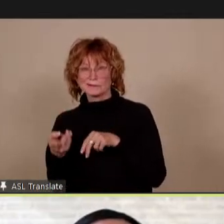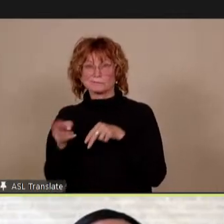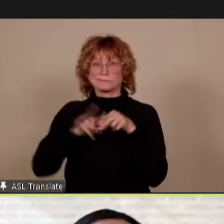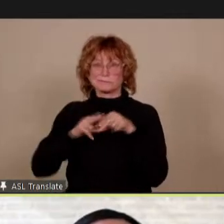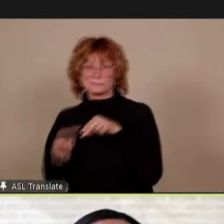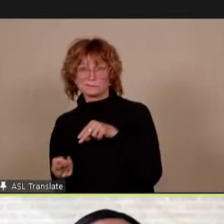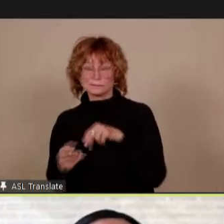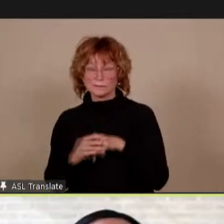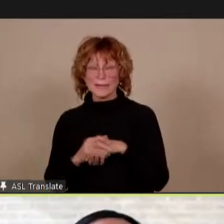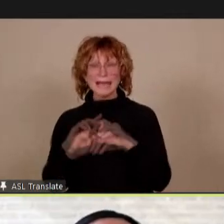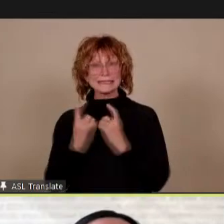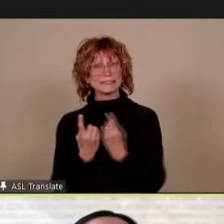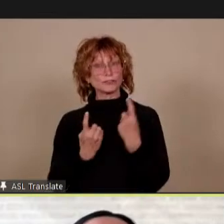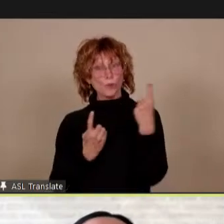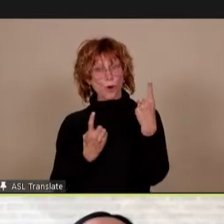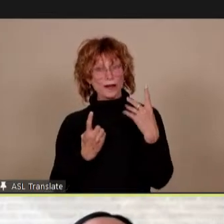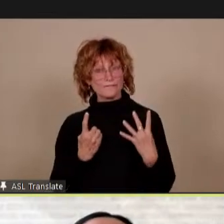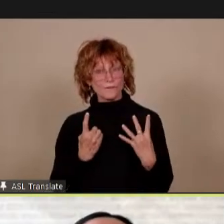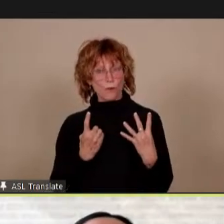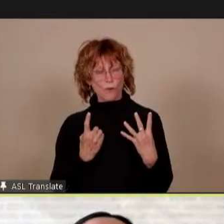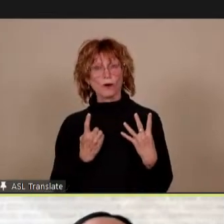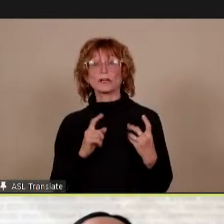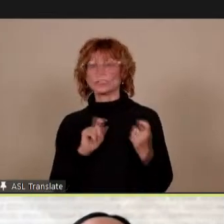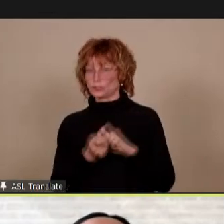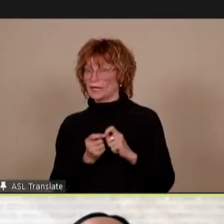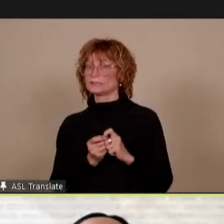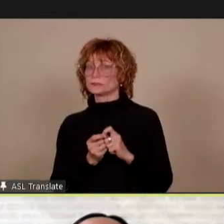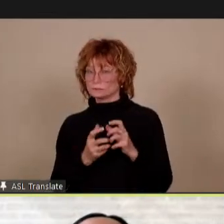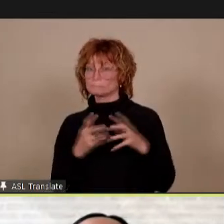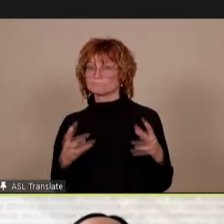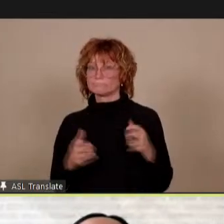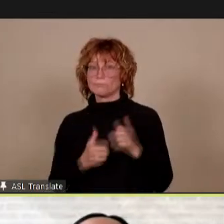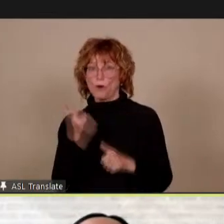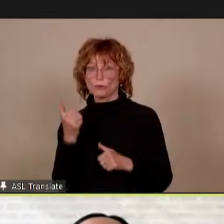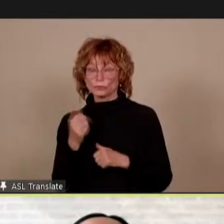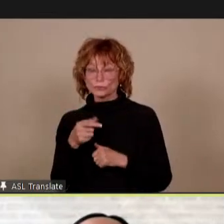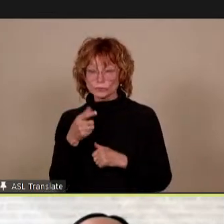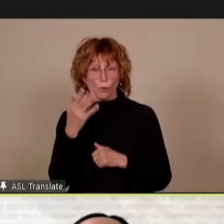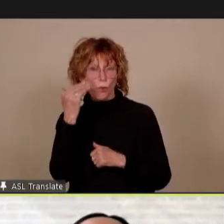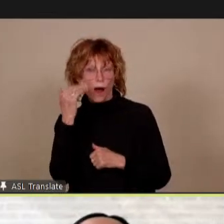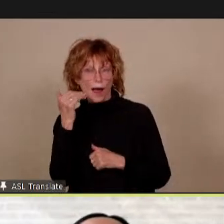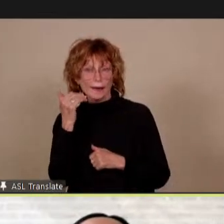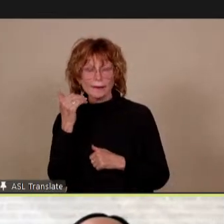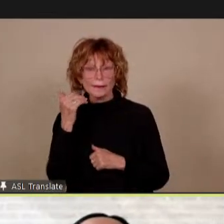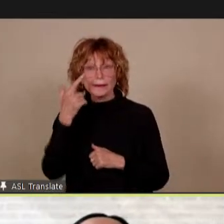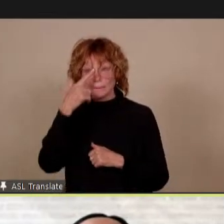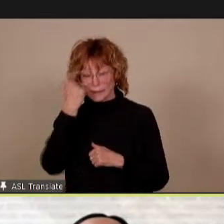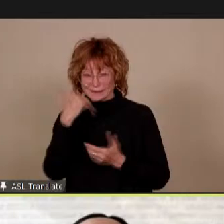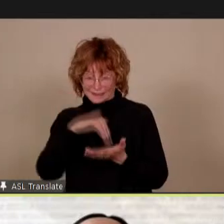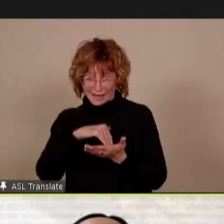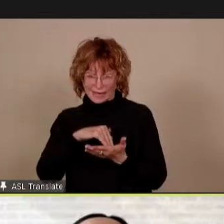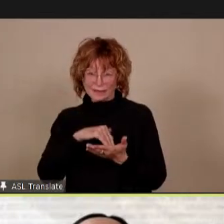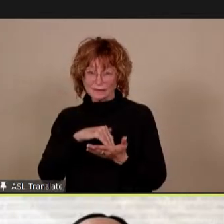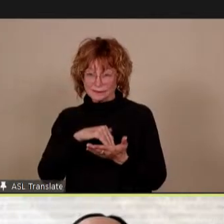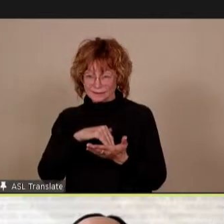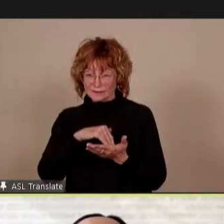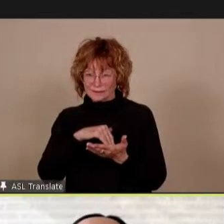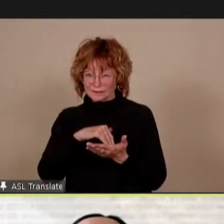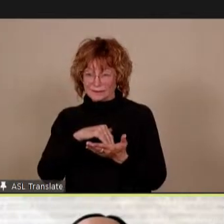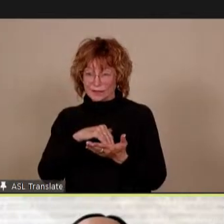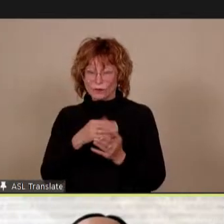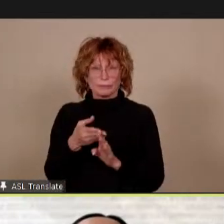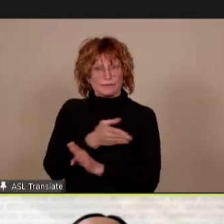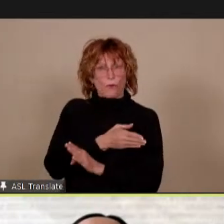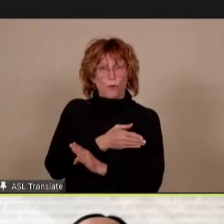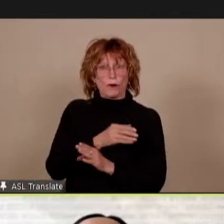Districts 1 and 4 saw the biggest change. And as I mentioned, this is because there was this recognition that